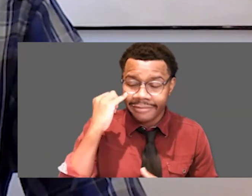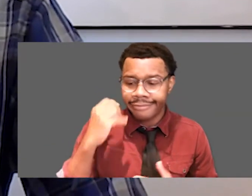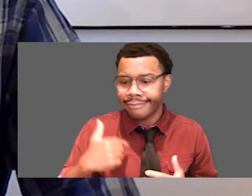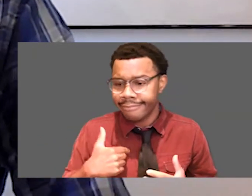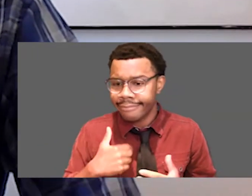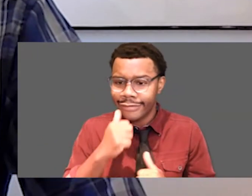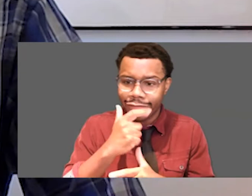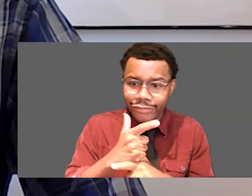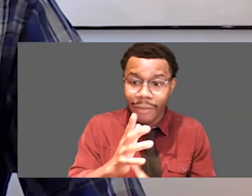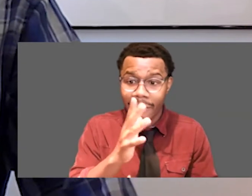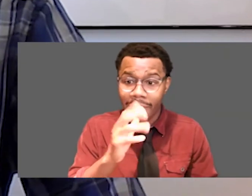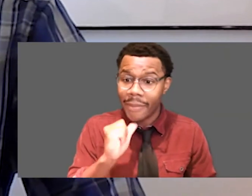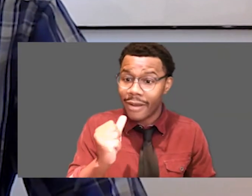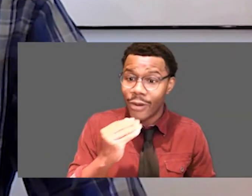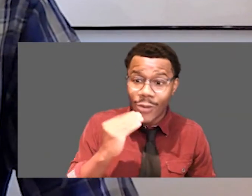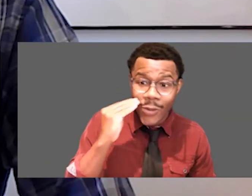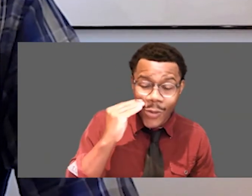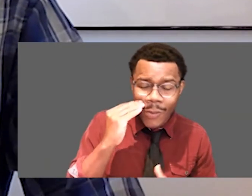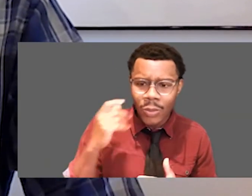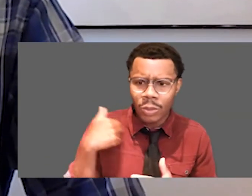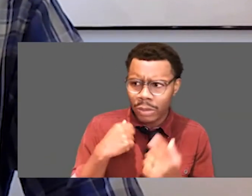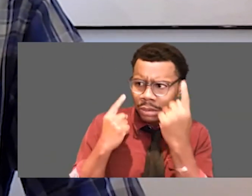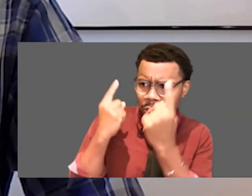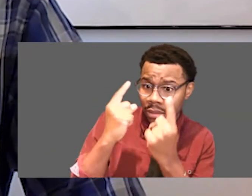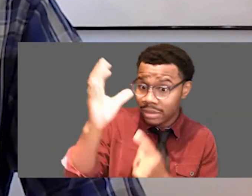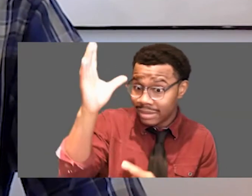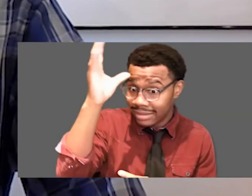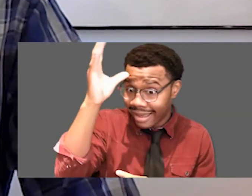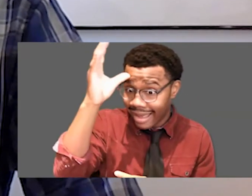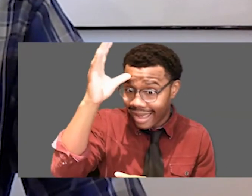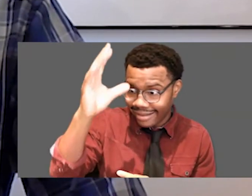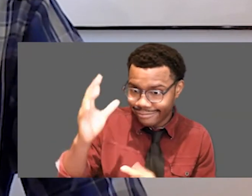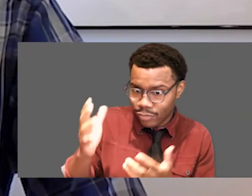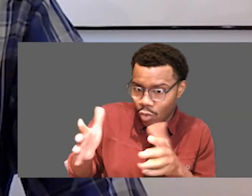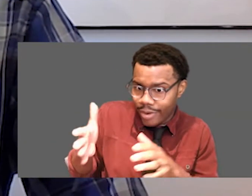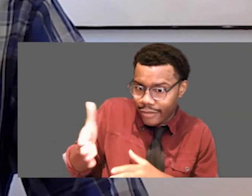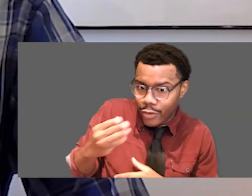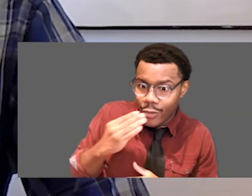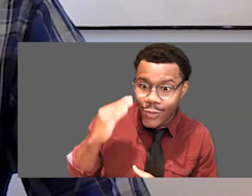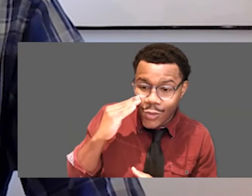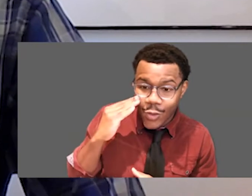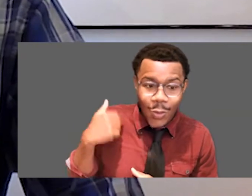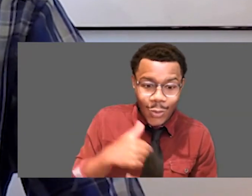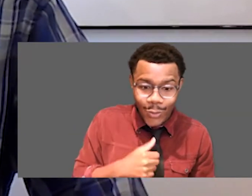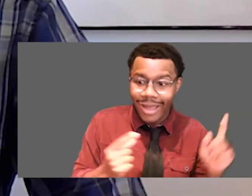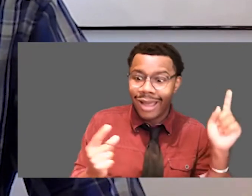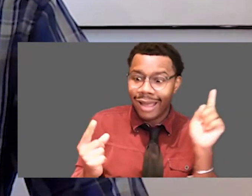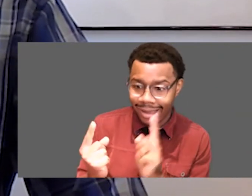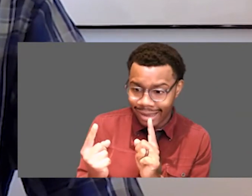super anxiety. Which version of Dad would be waiting for us? Now, it would